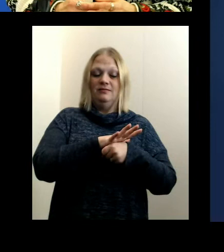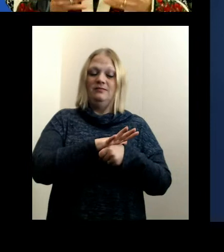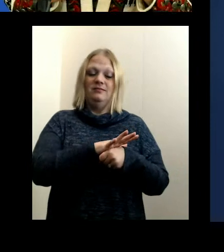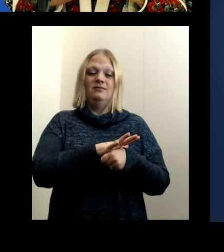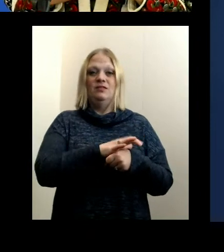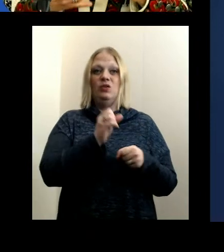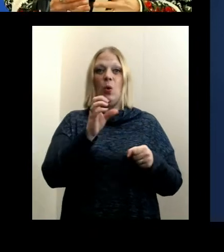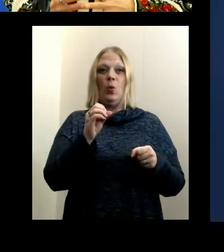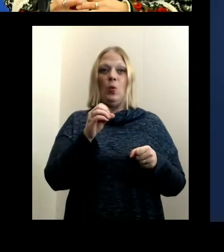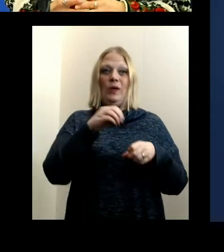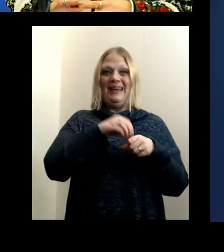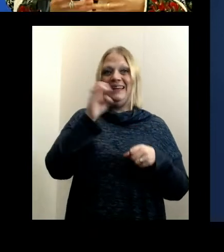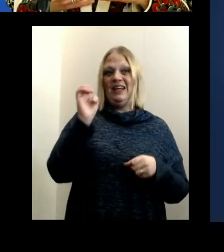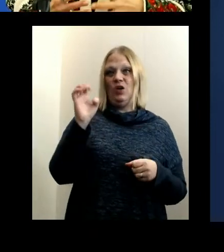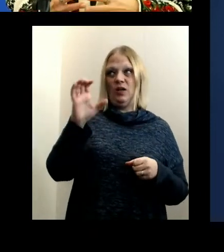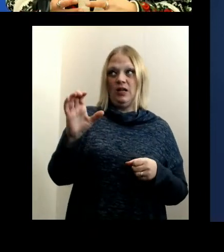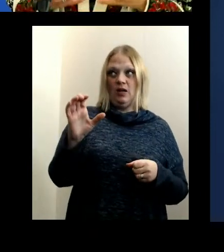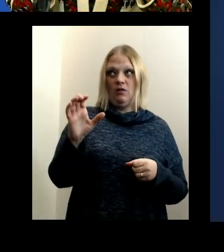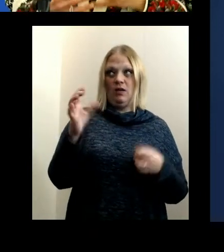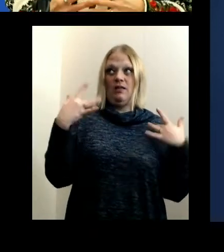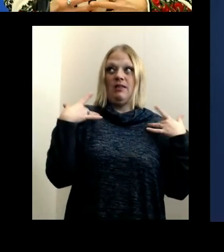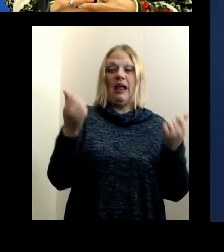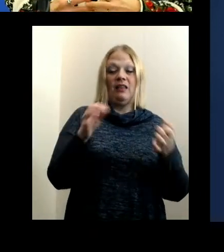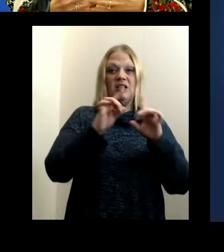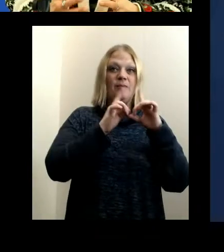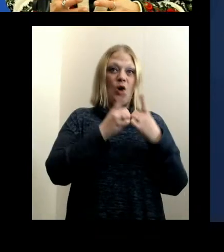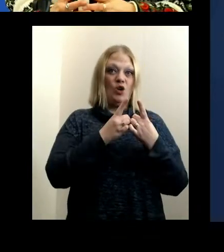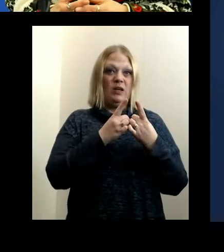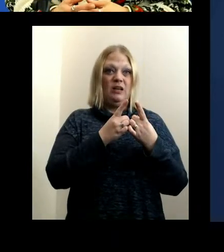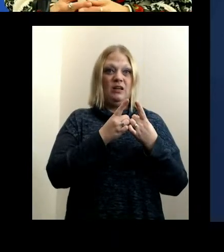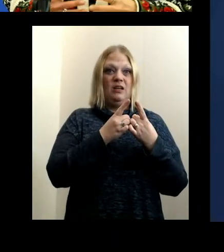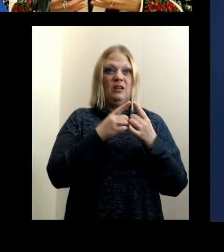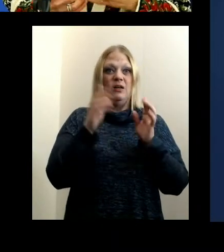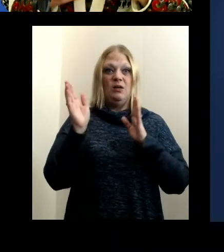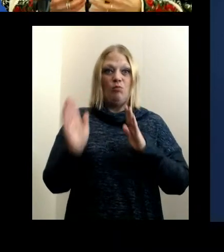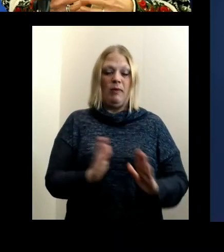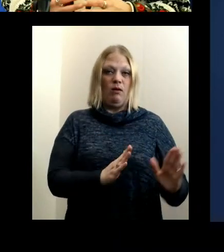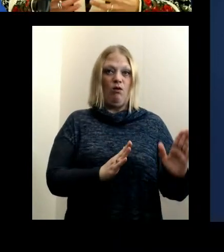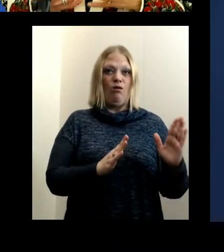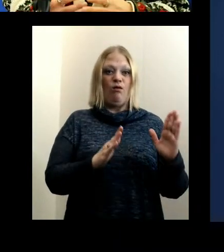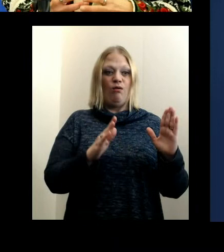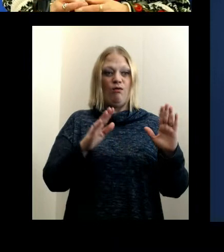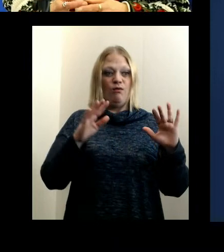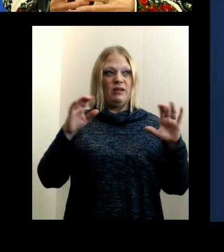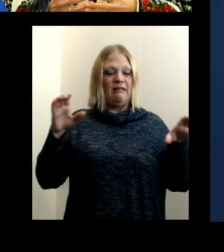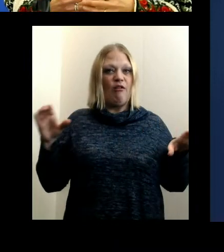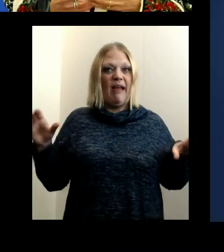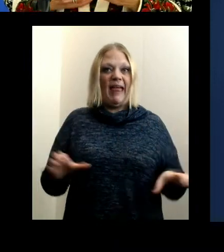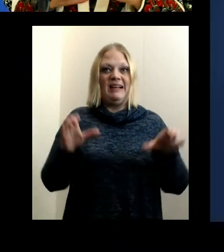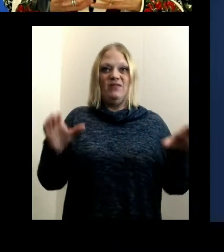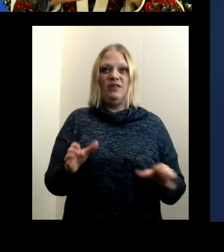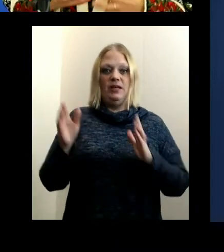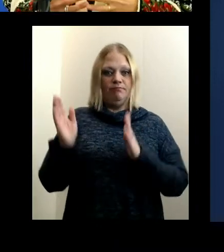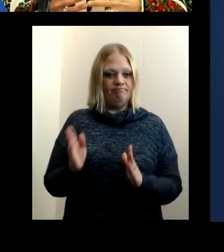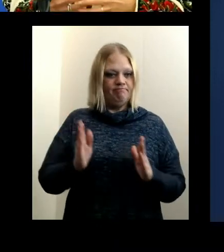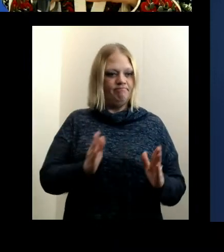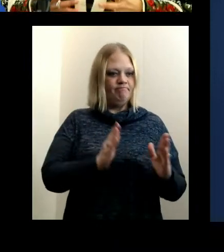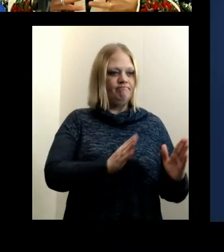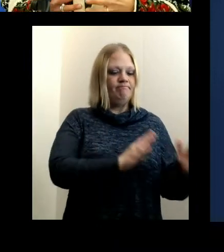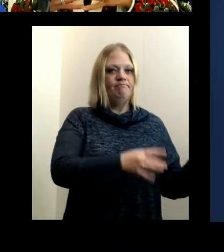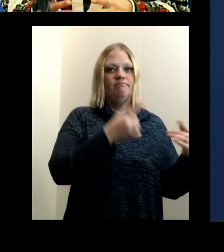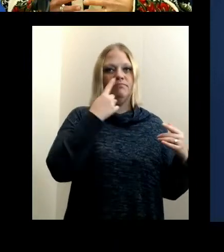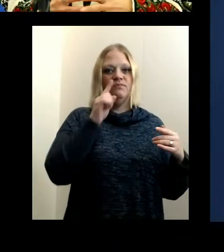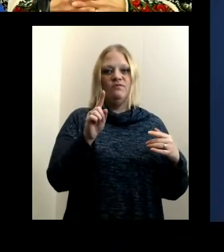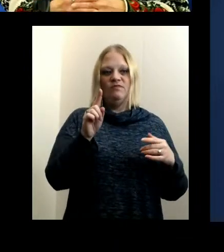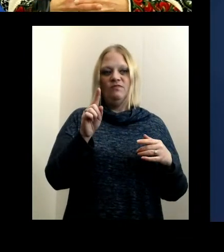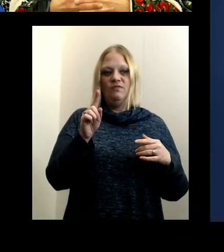So in Erie County, our health department, our public health preparedness are actively planning for a